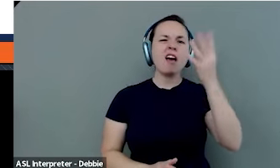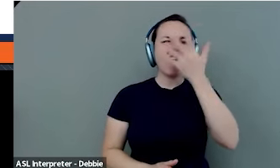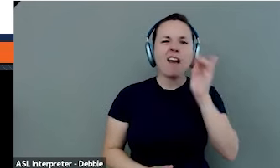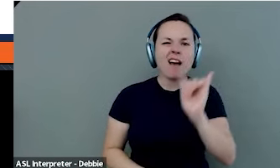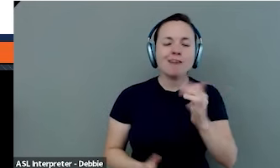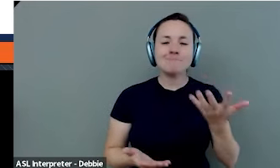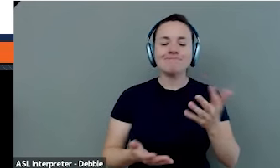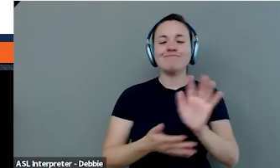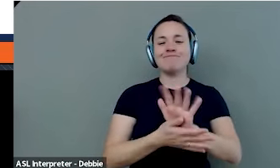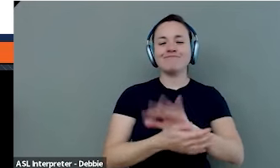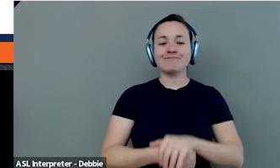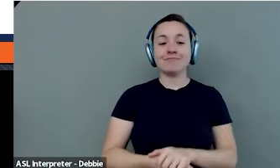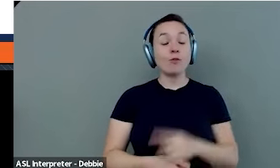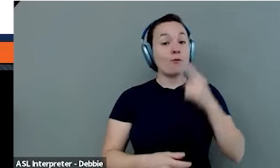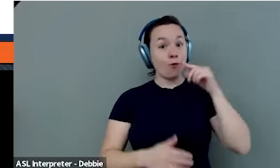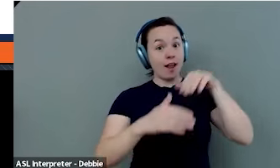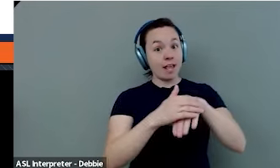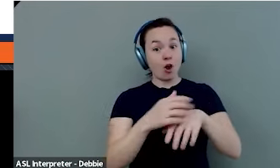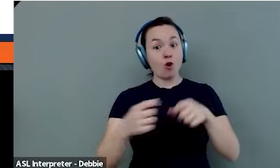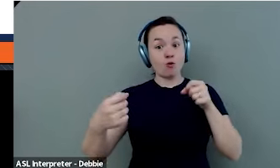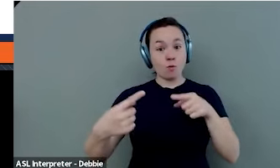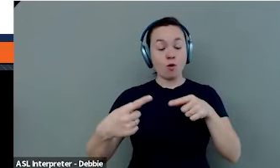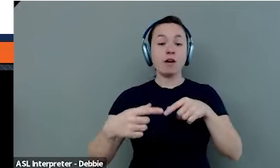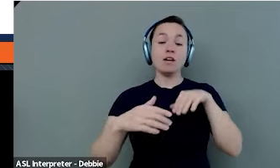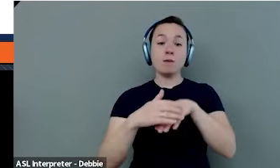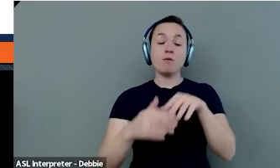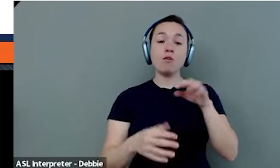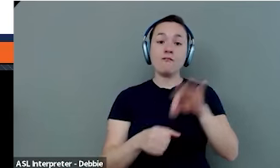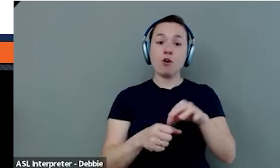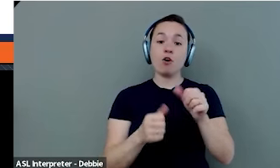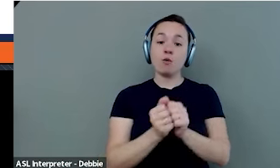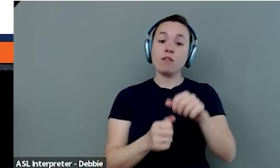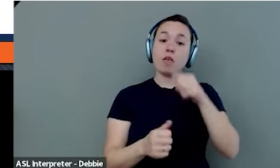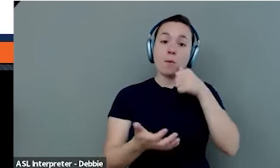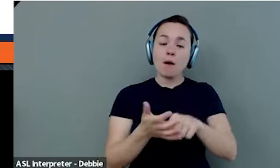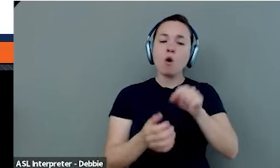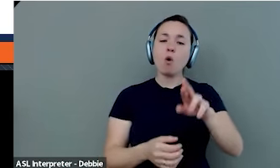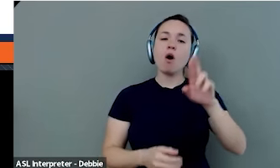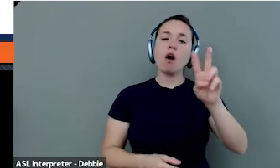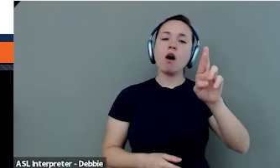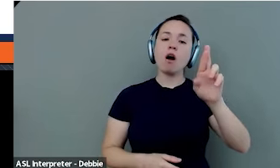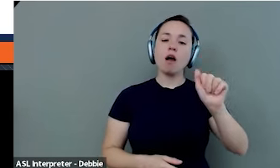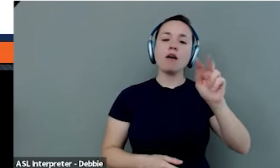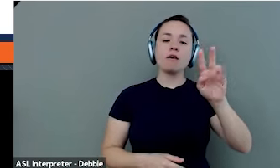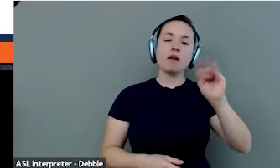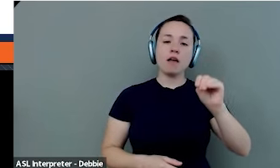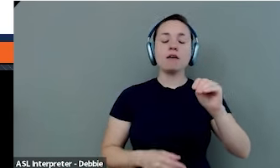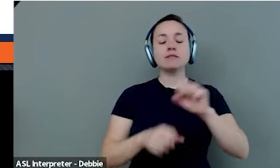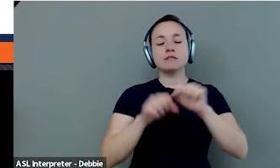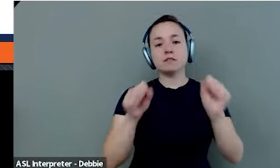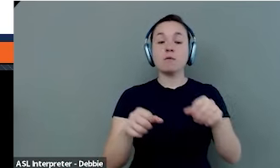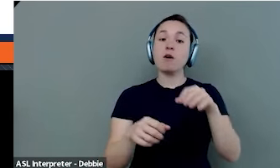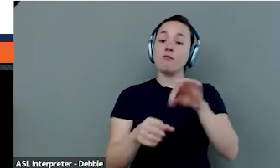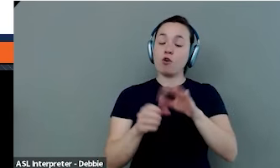To access the Remote Accessible Vote by Mail or RAVBM system, voters will log into my voter profile